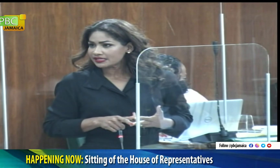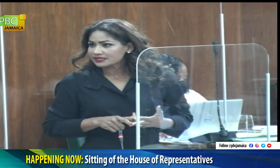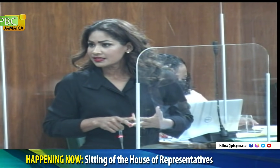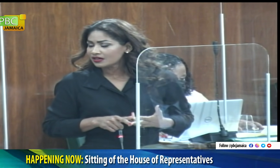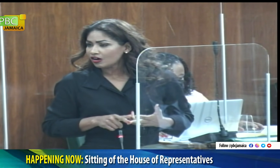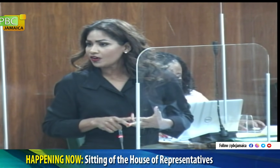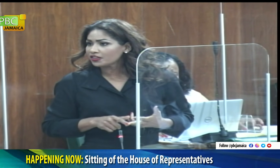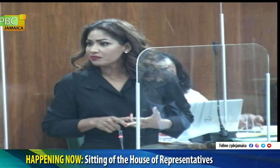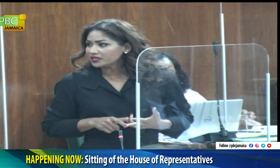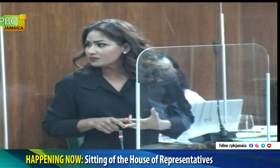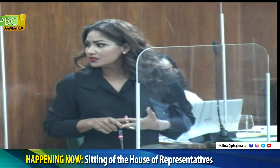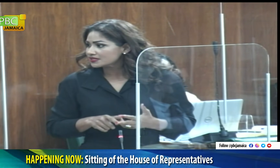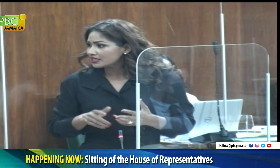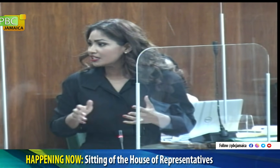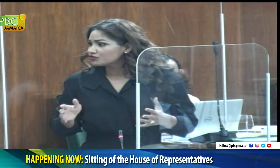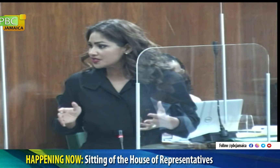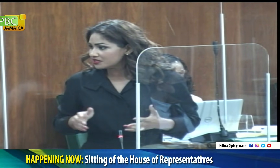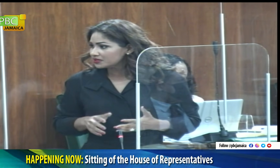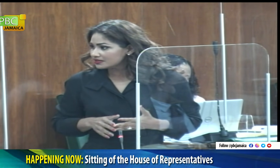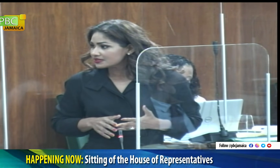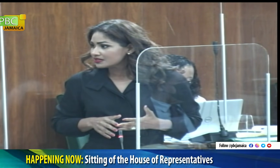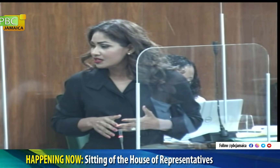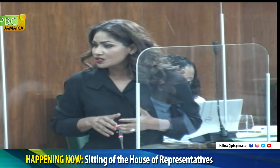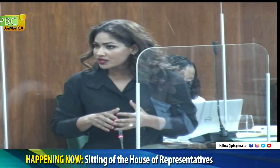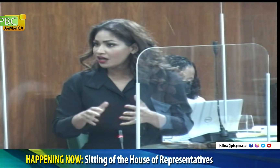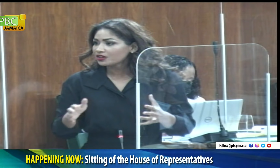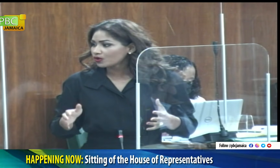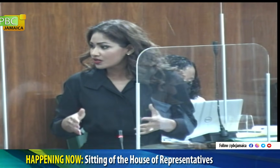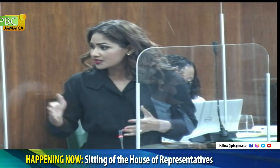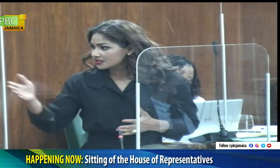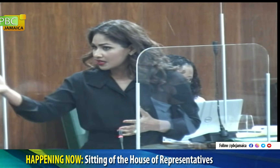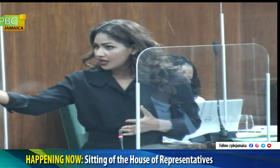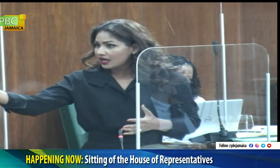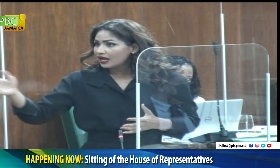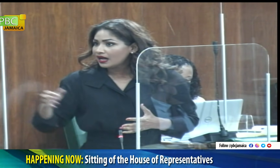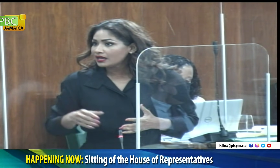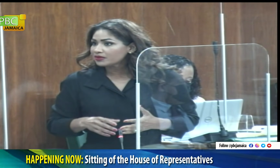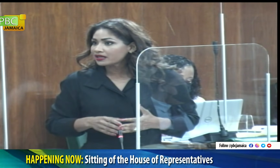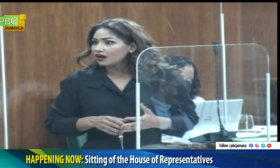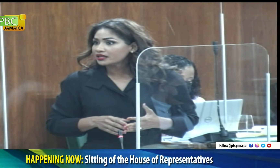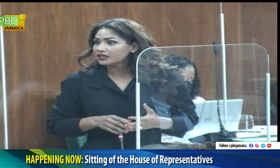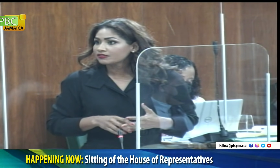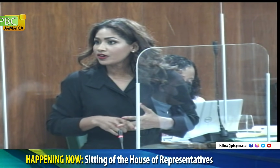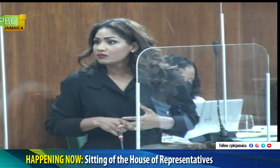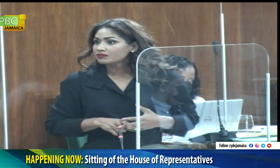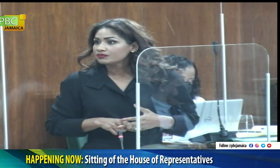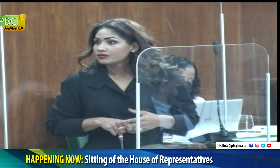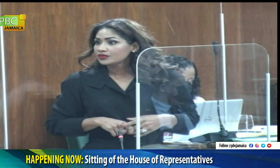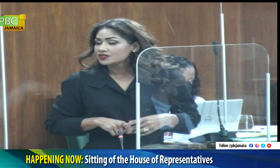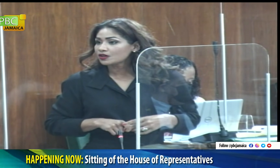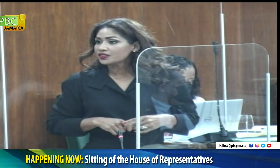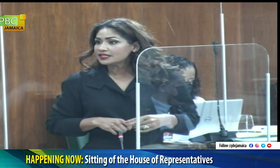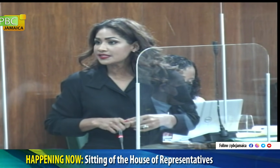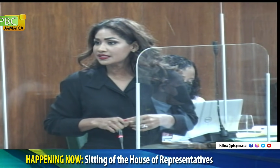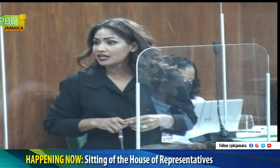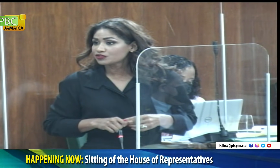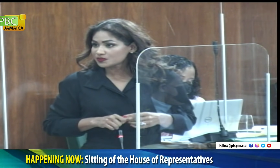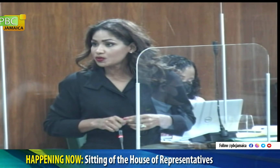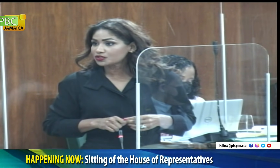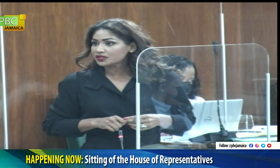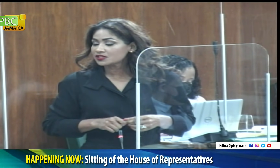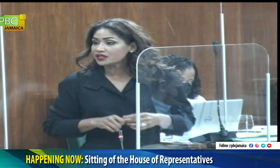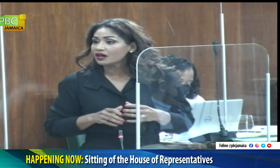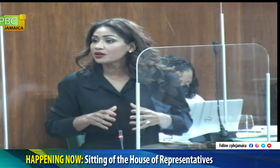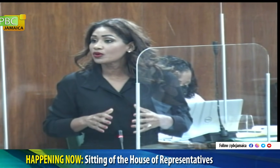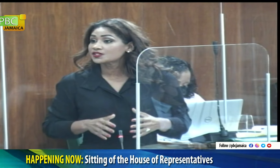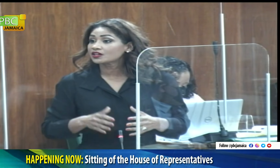17.5% of other people's electricity bills. So in other words, and my colleague from Southeast St. Andrew spoke to it.